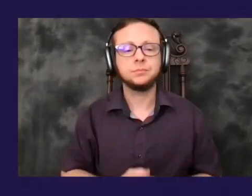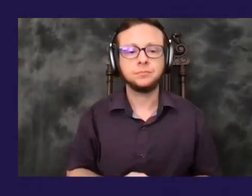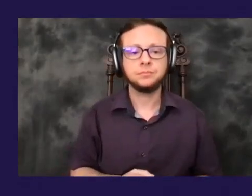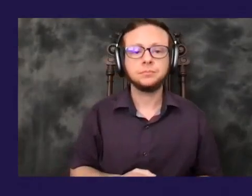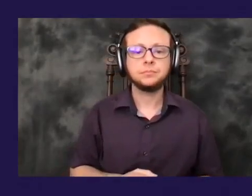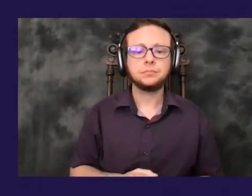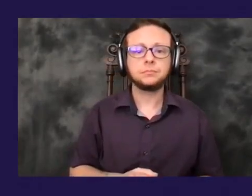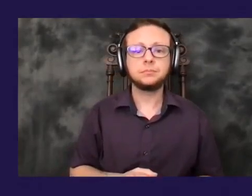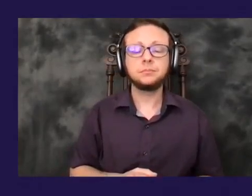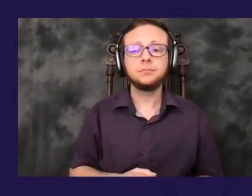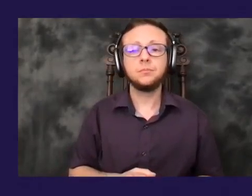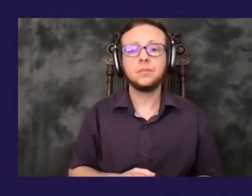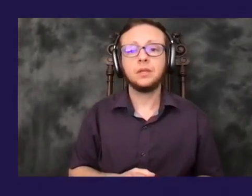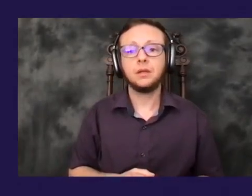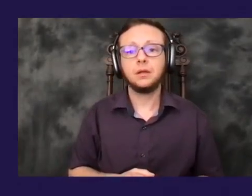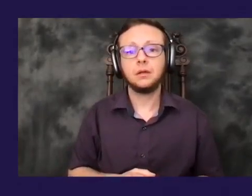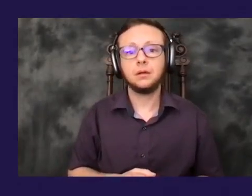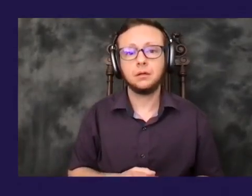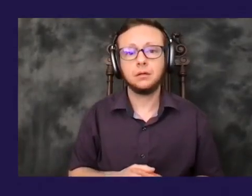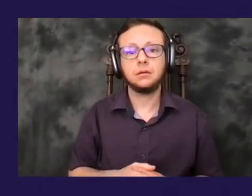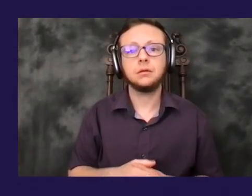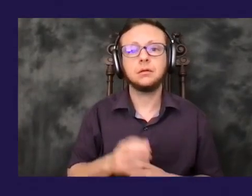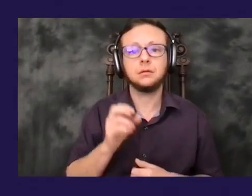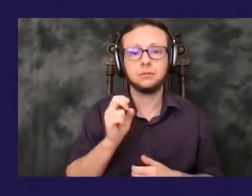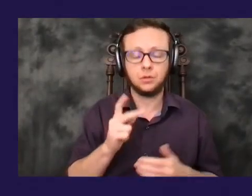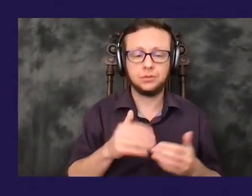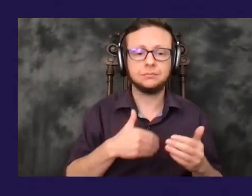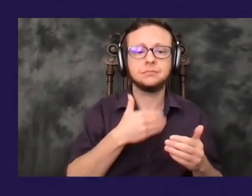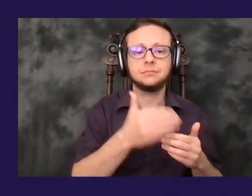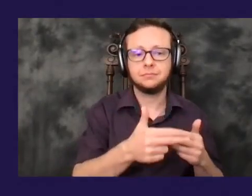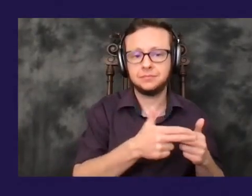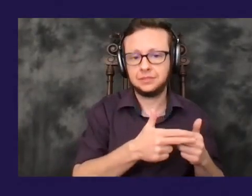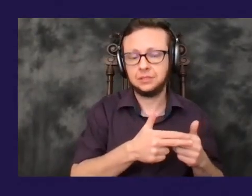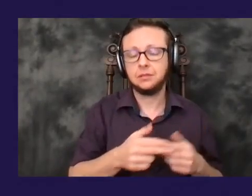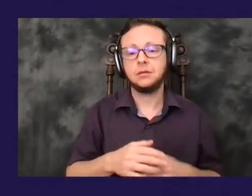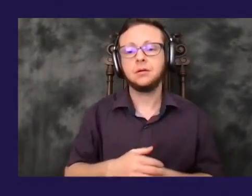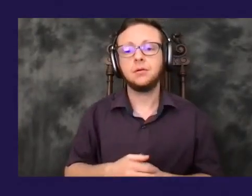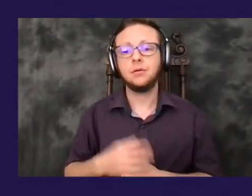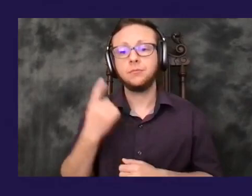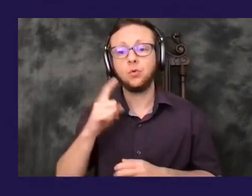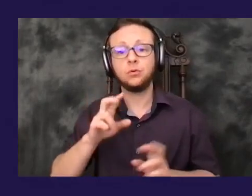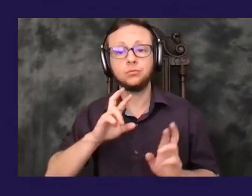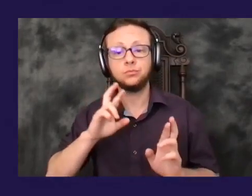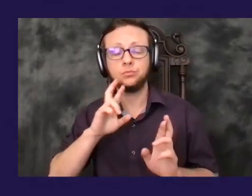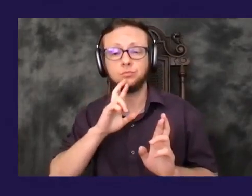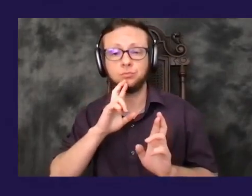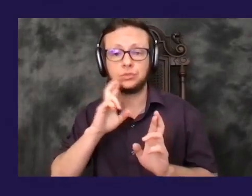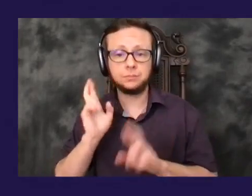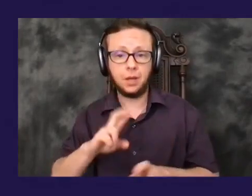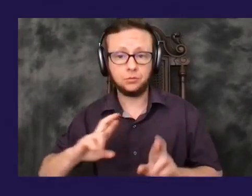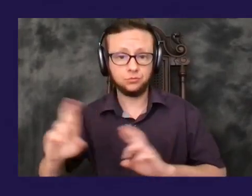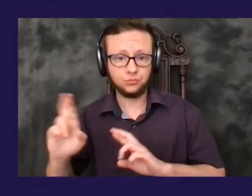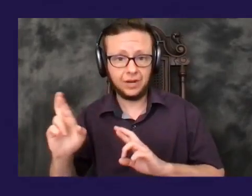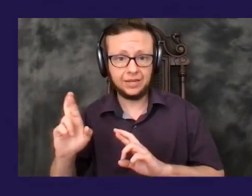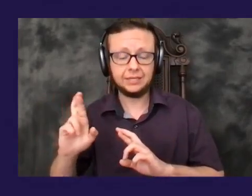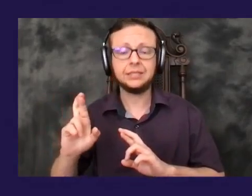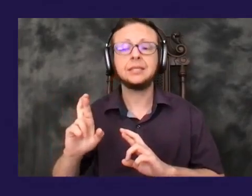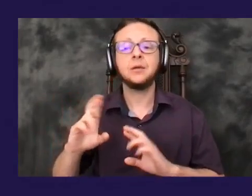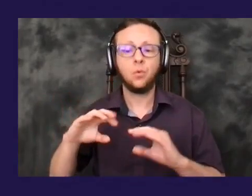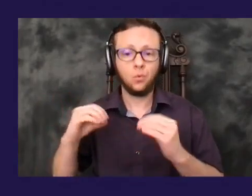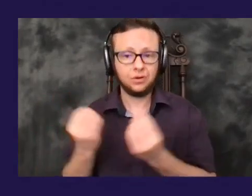To be a response-ready, next slide. To be a response-ready organization in the 21st century,